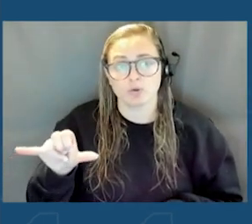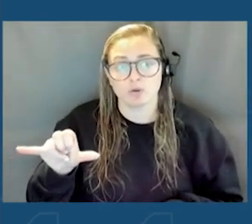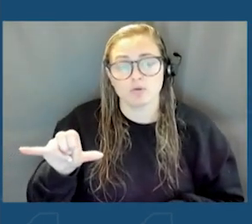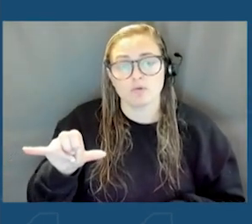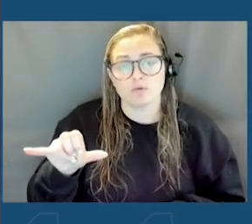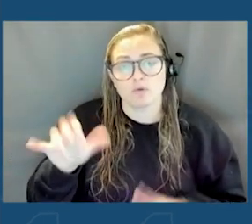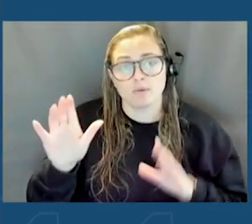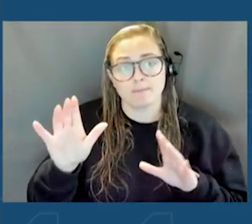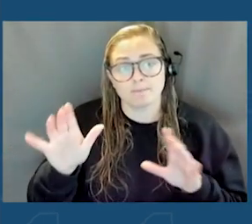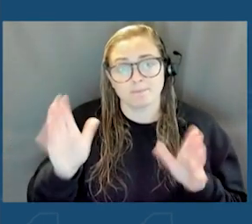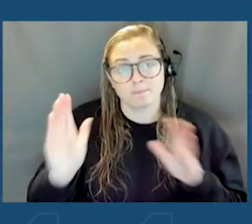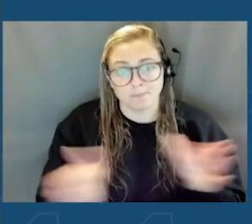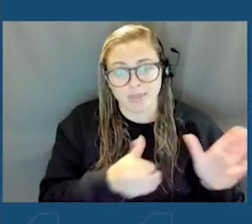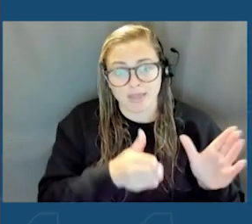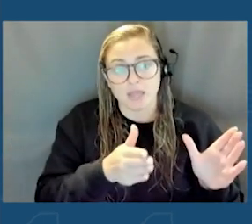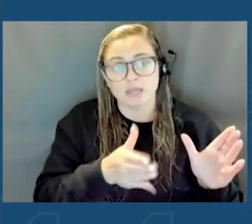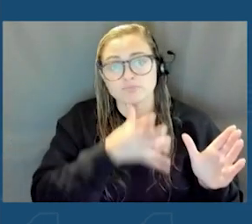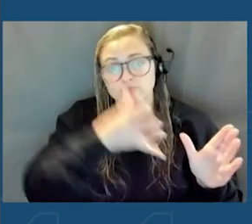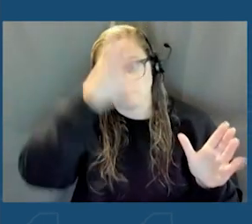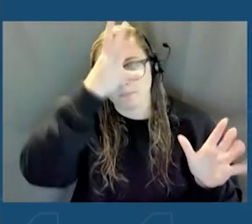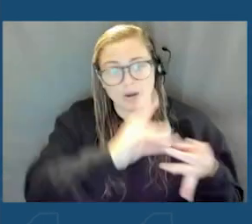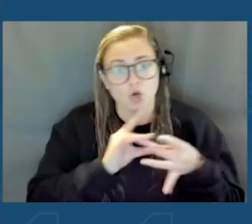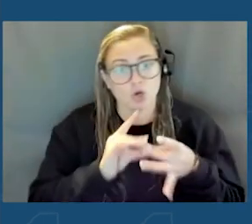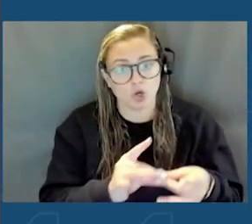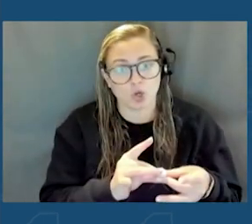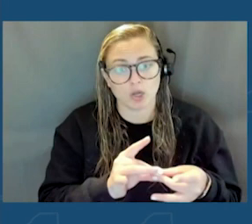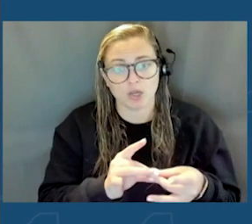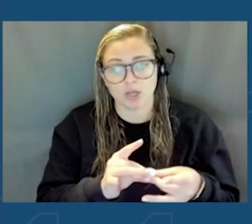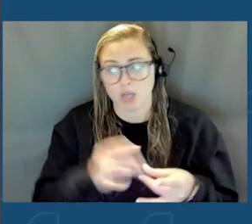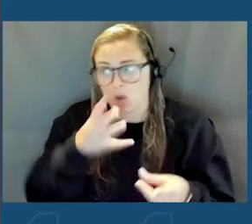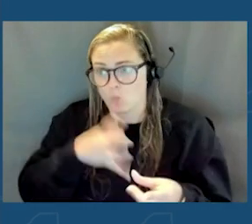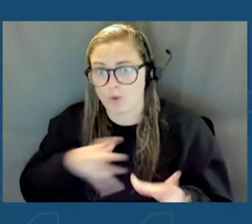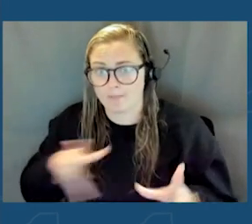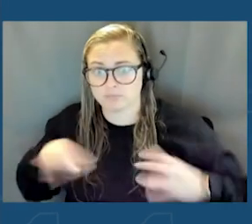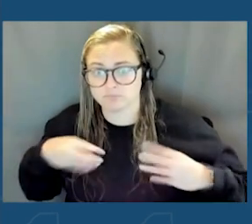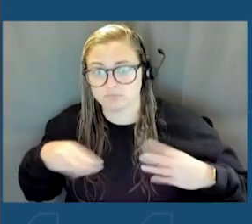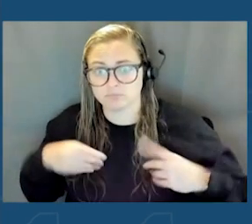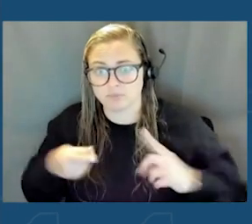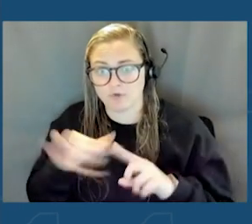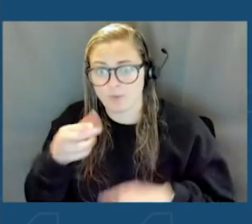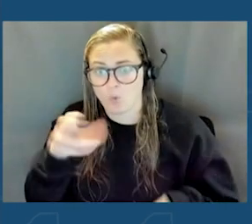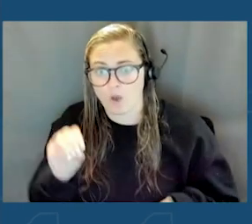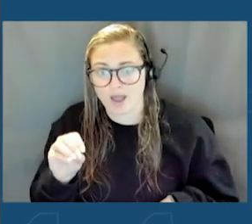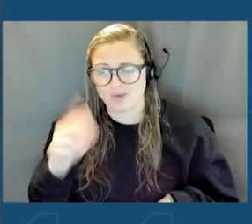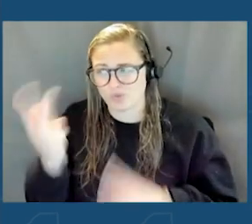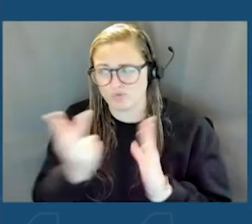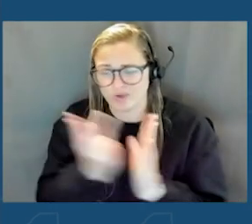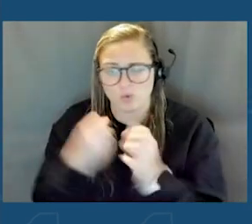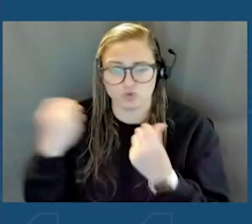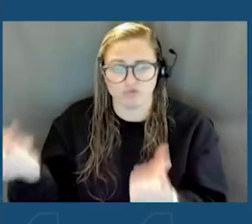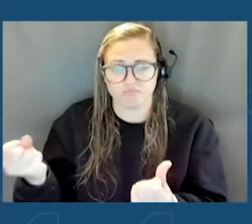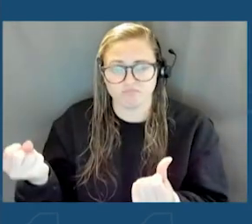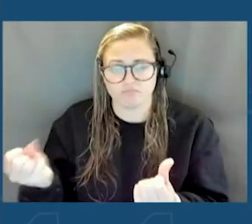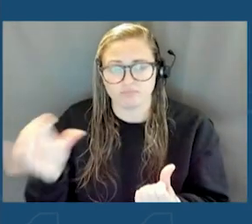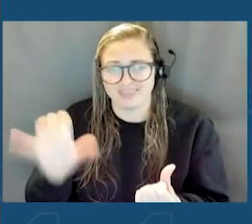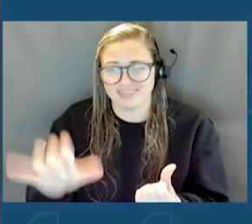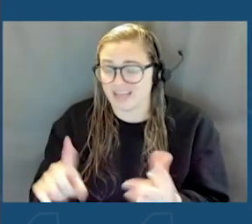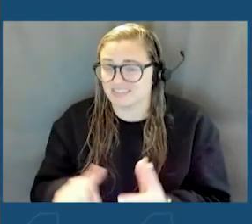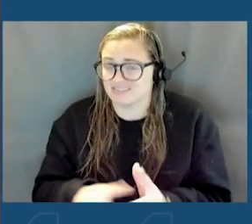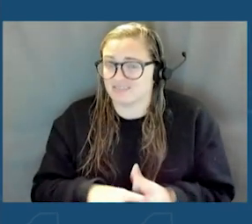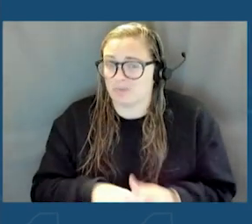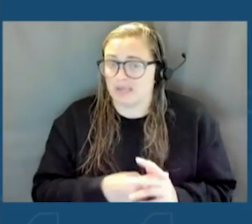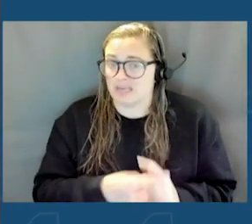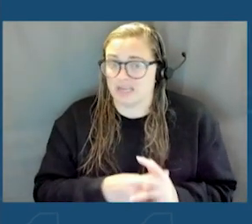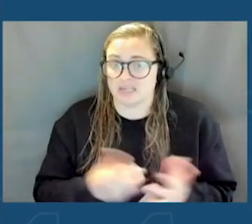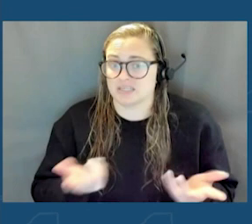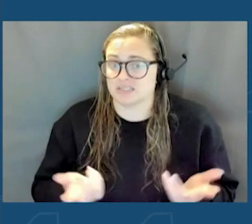busy taking women seeking access from the state of Ohio just 3 hours down the road. That's just the beginning, my friends. That